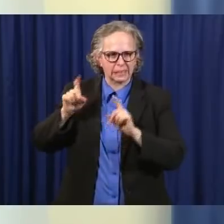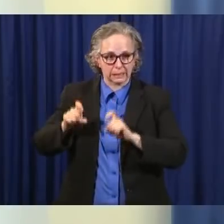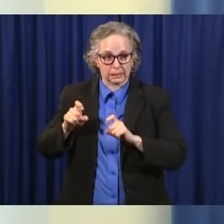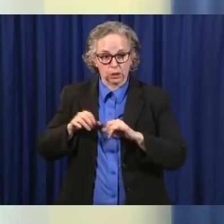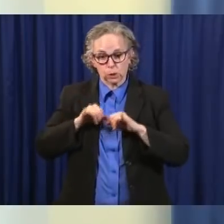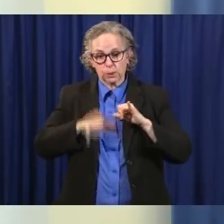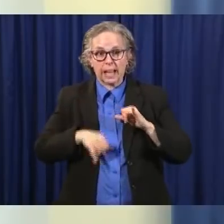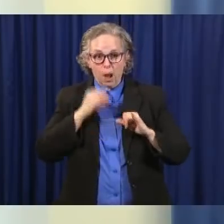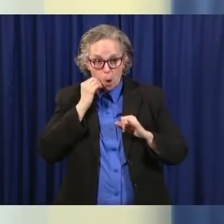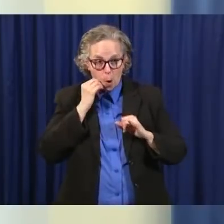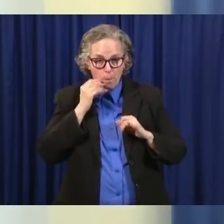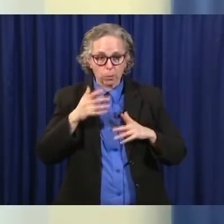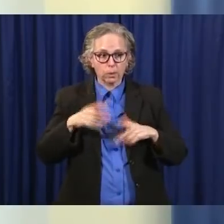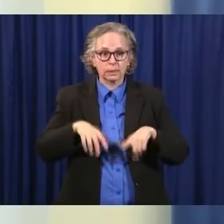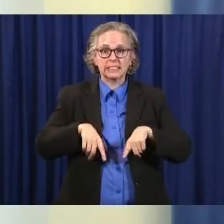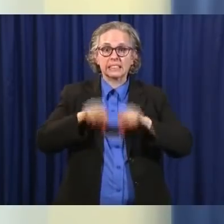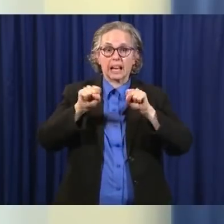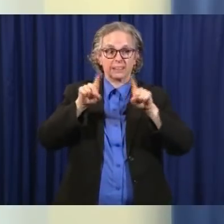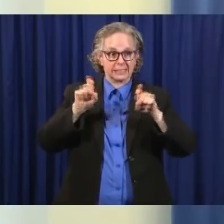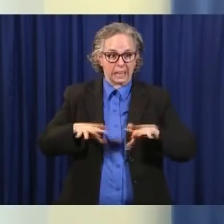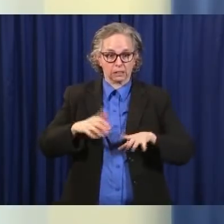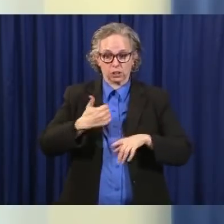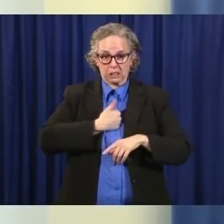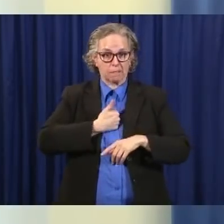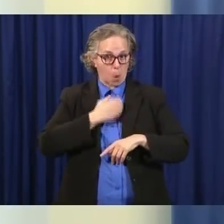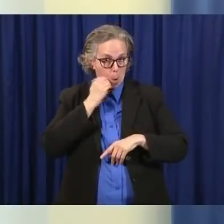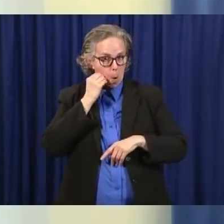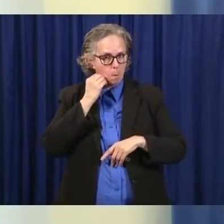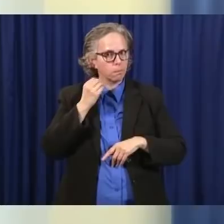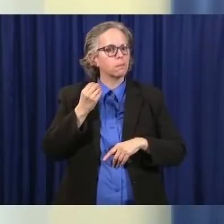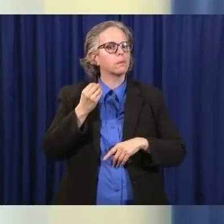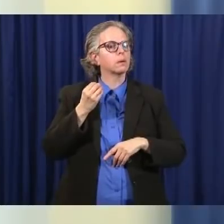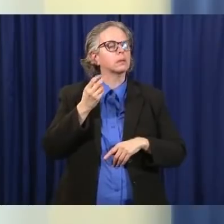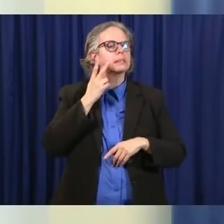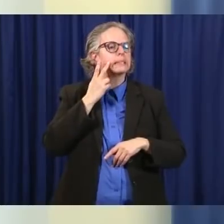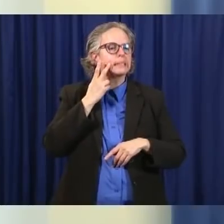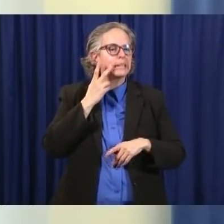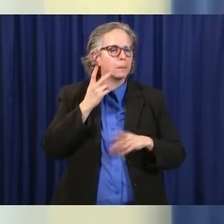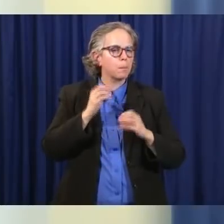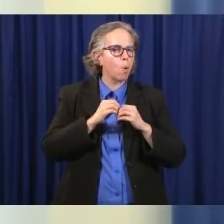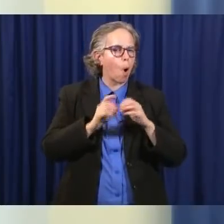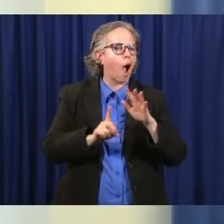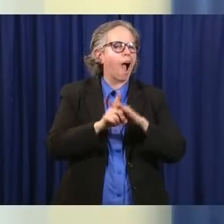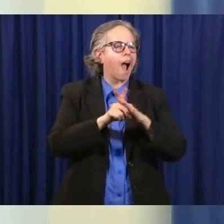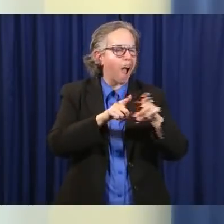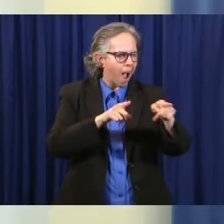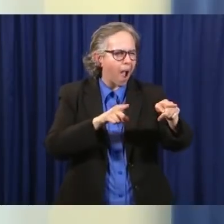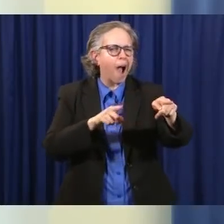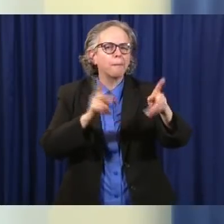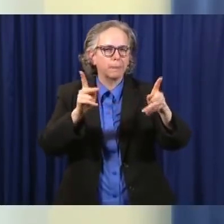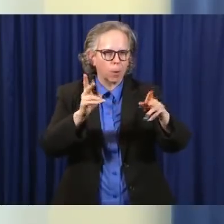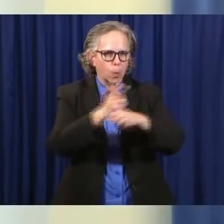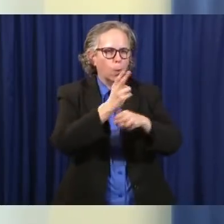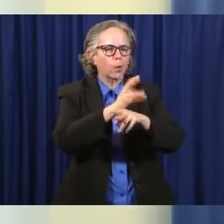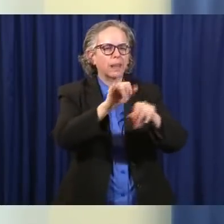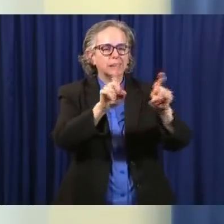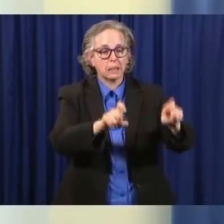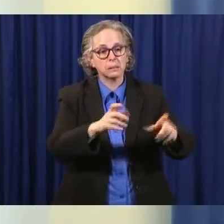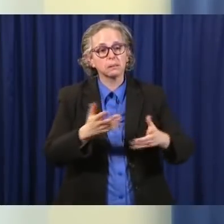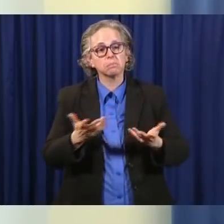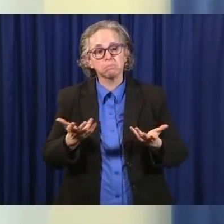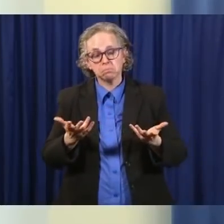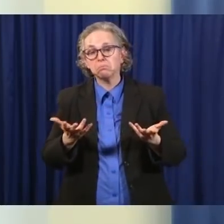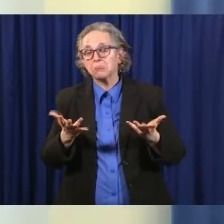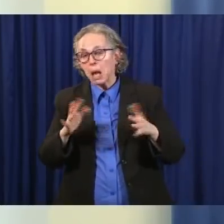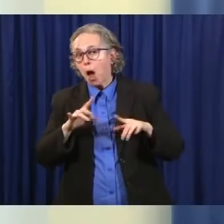these products are happening, and some of them have more or less reliability to them. There's